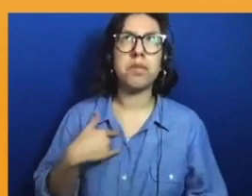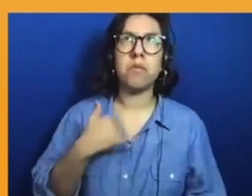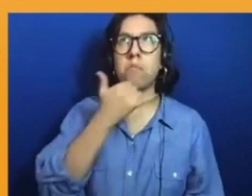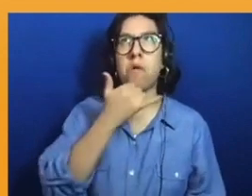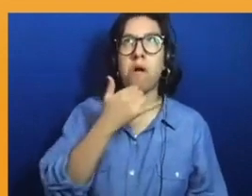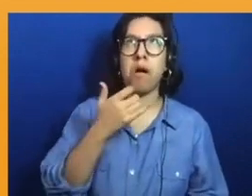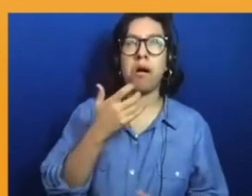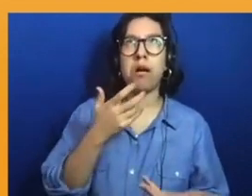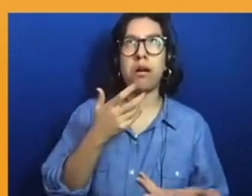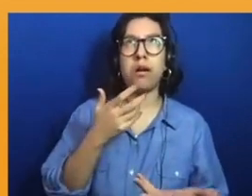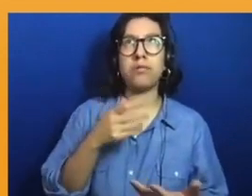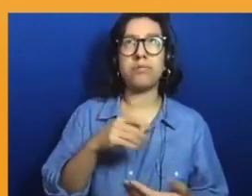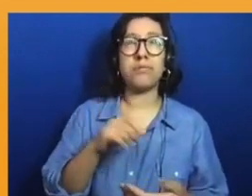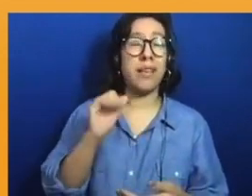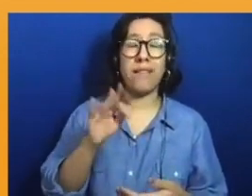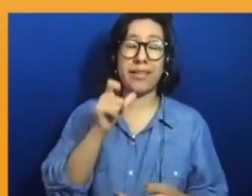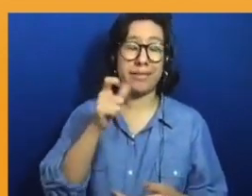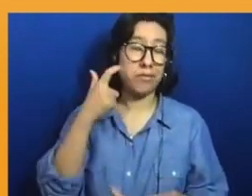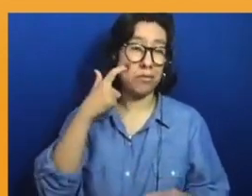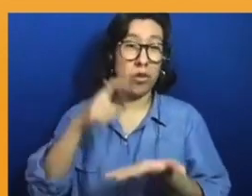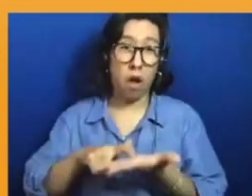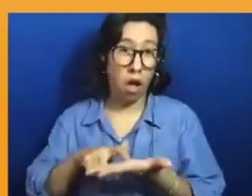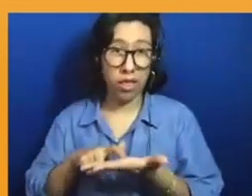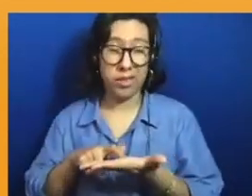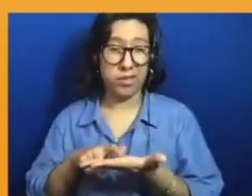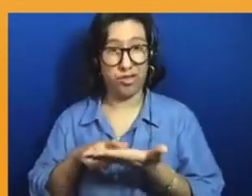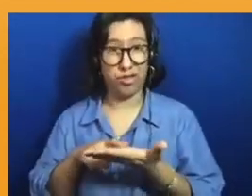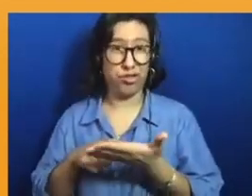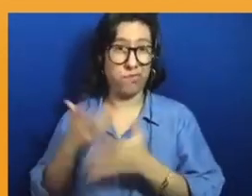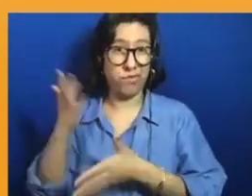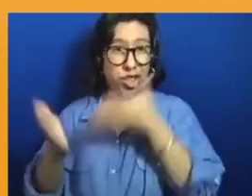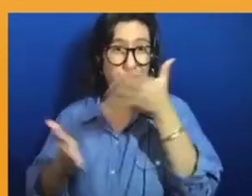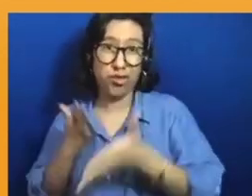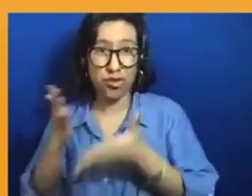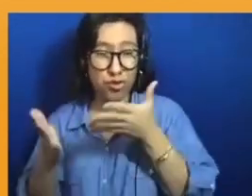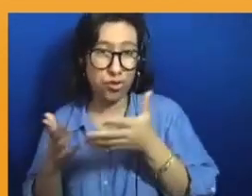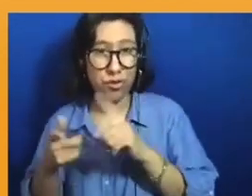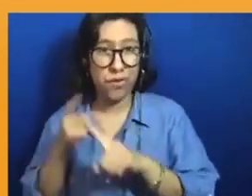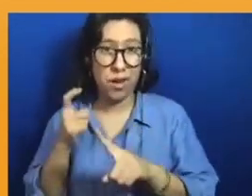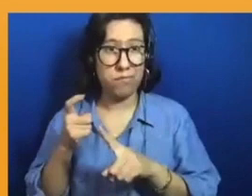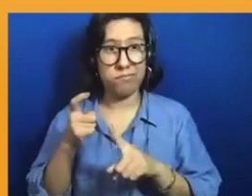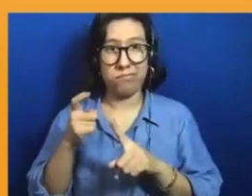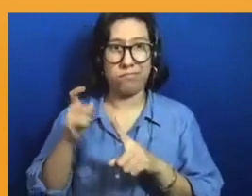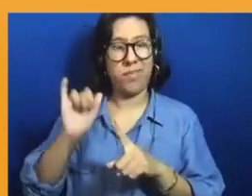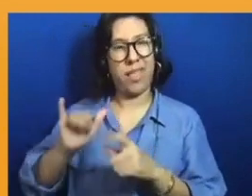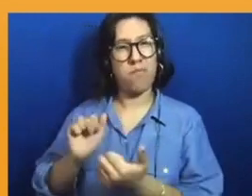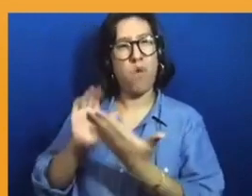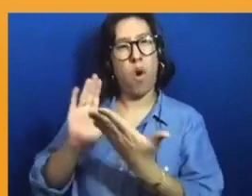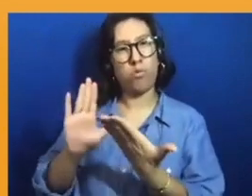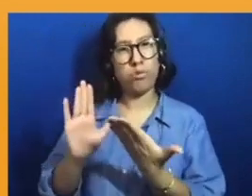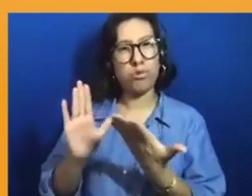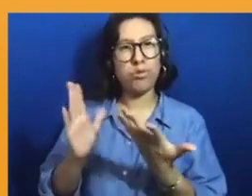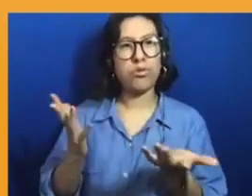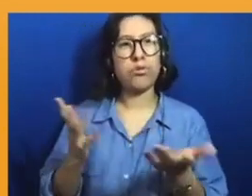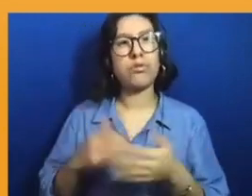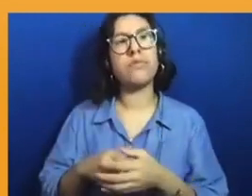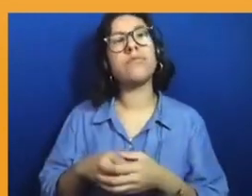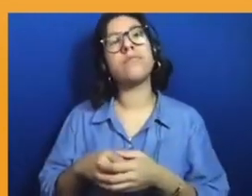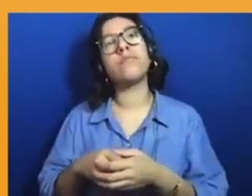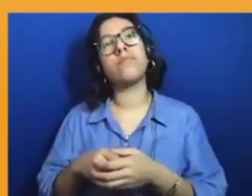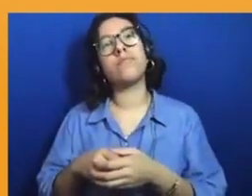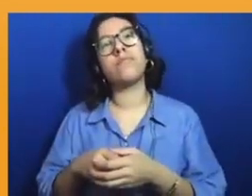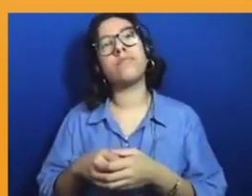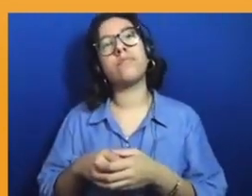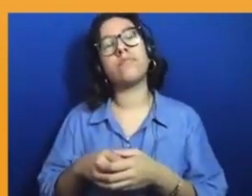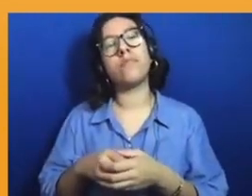acknowledge some of those shortcomings of gesture and how we, you know, work to bridge that